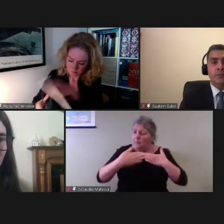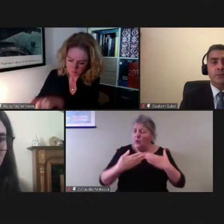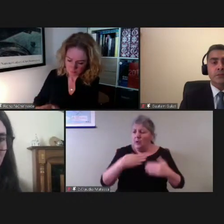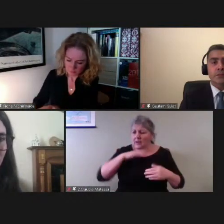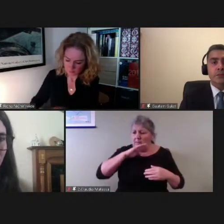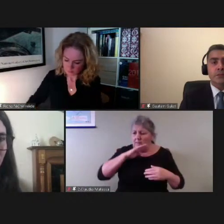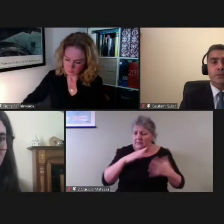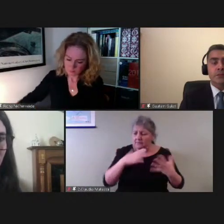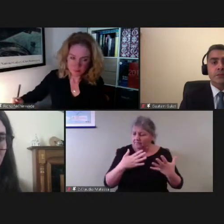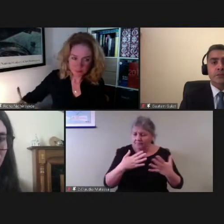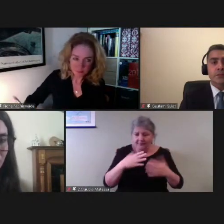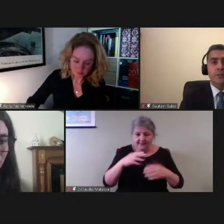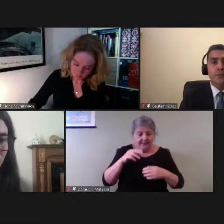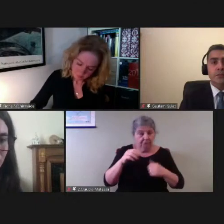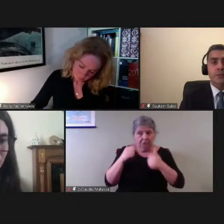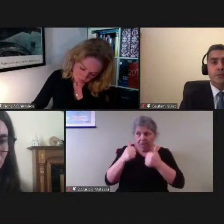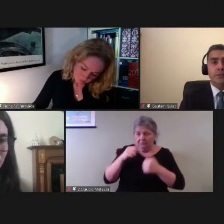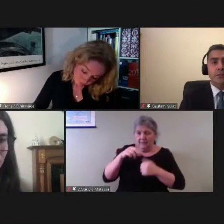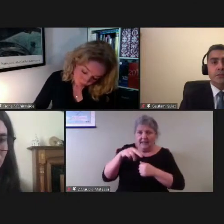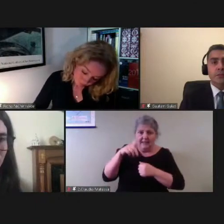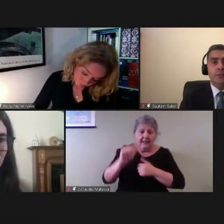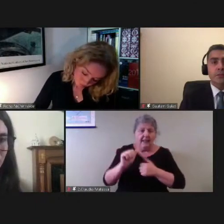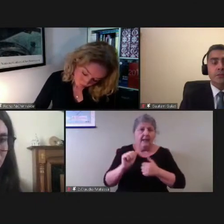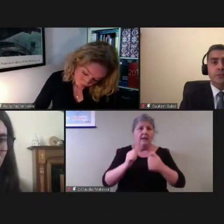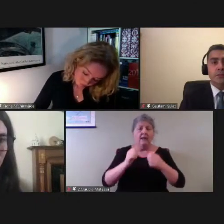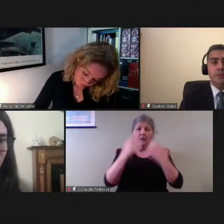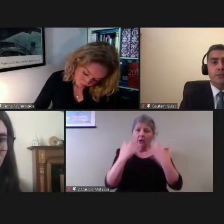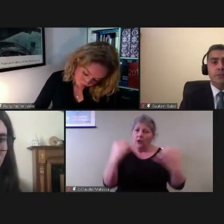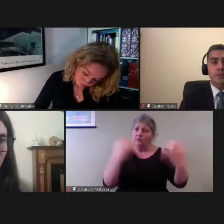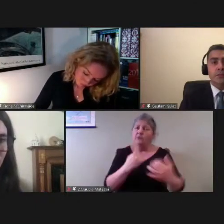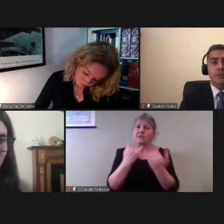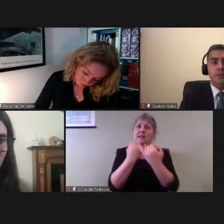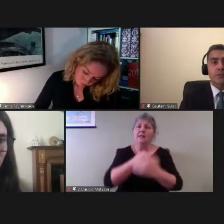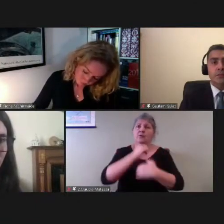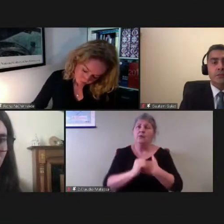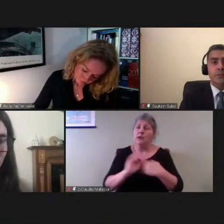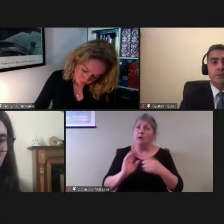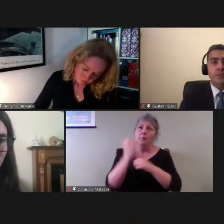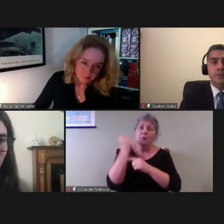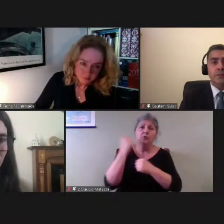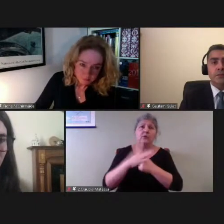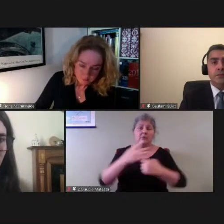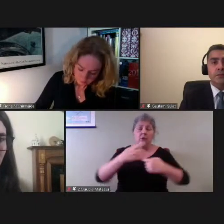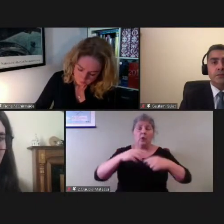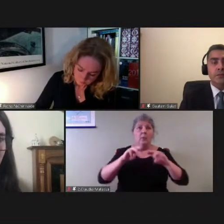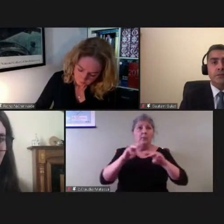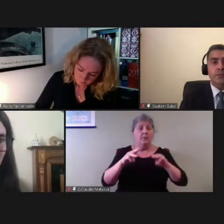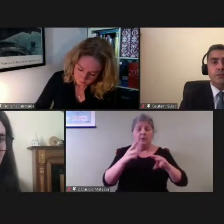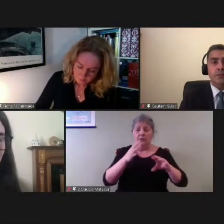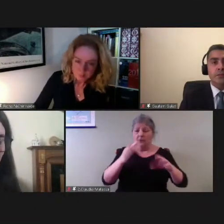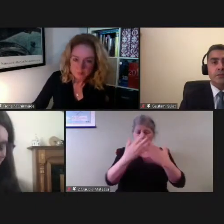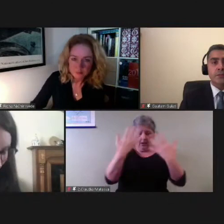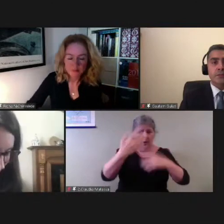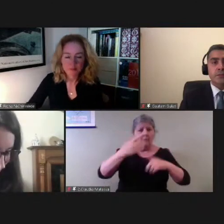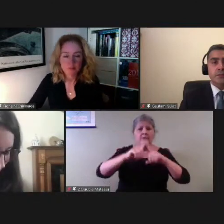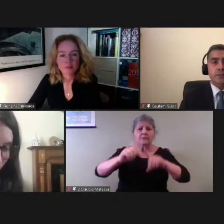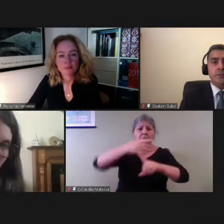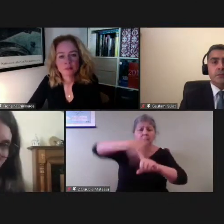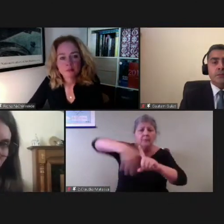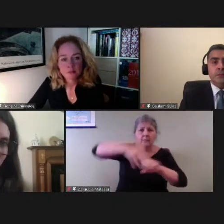credit to the NDA for a conference like today, which is an opportunity for people from various backgrounds and sectors to come